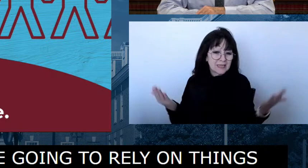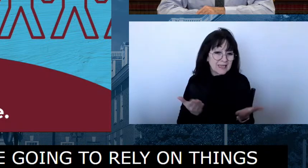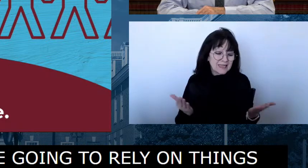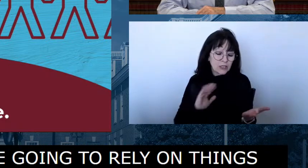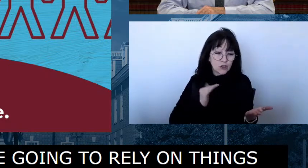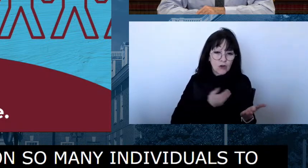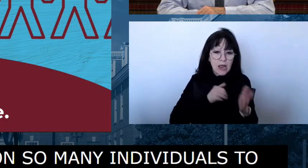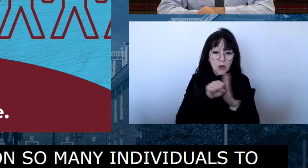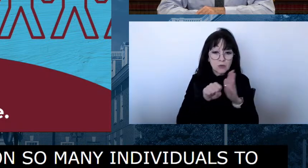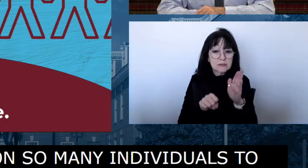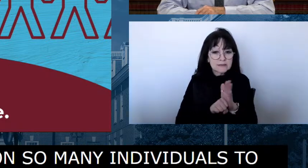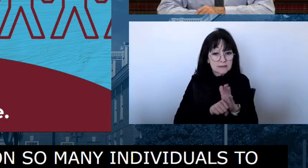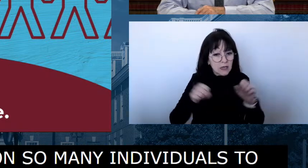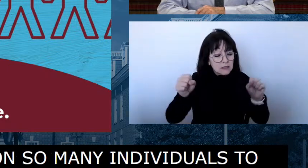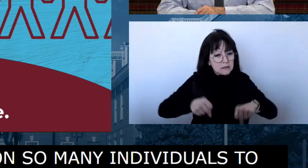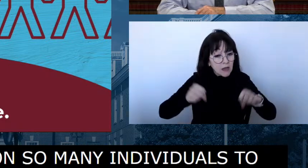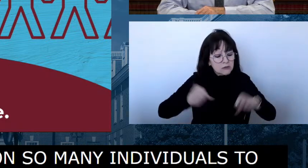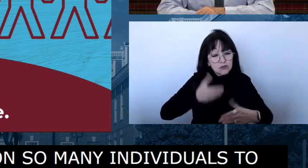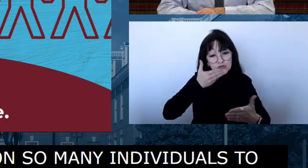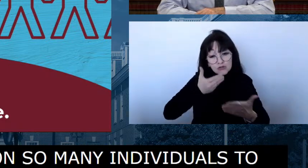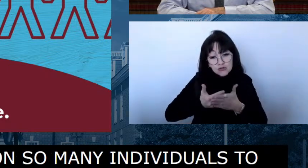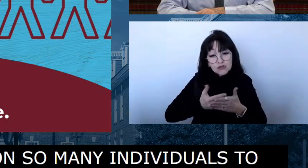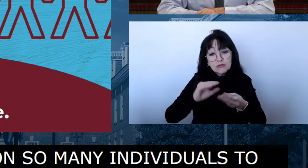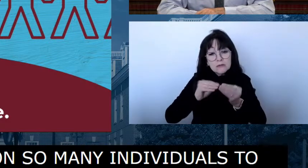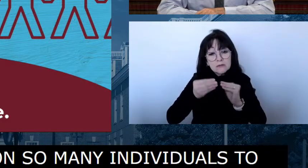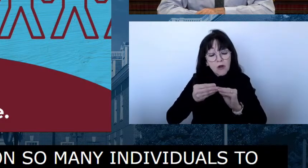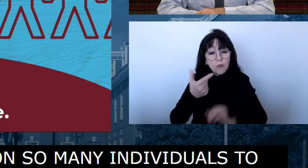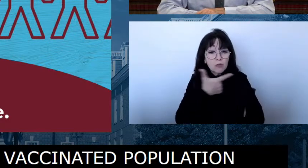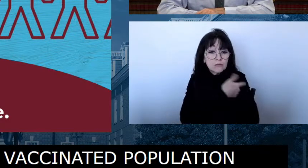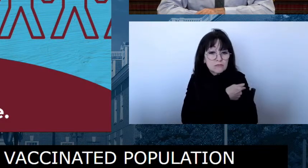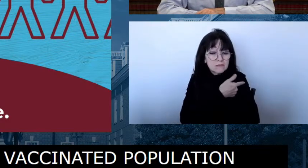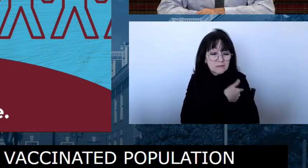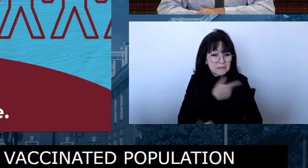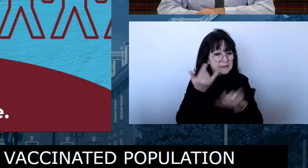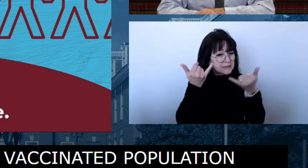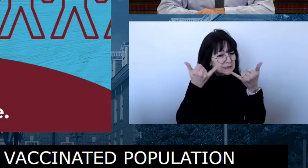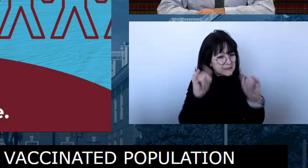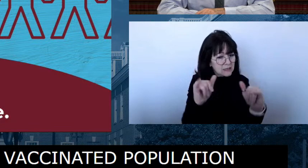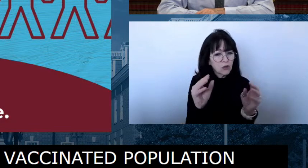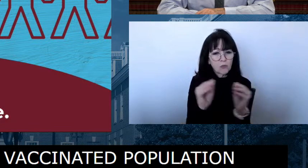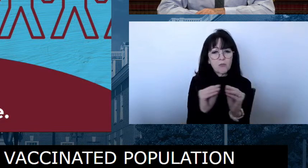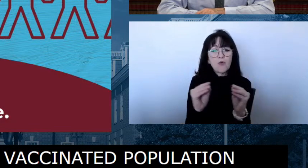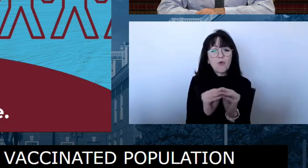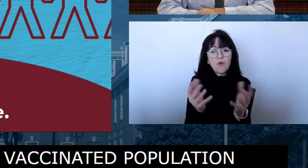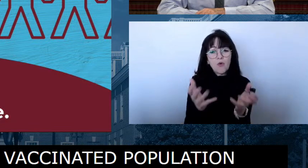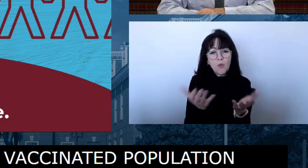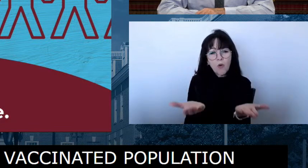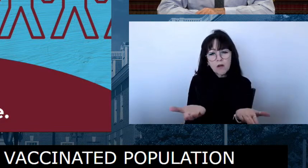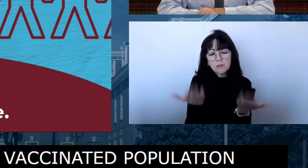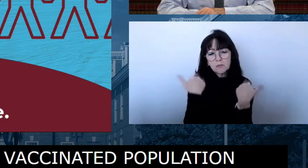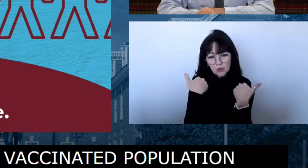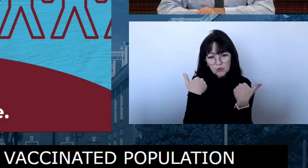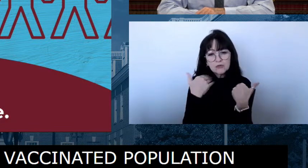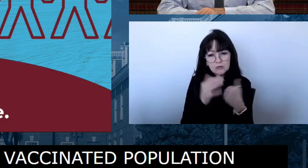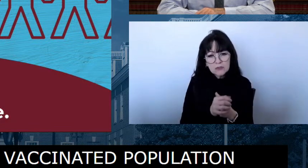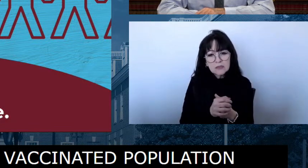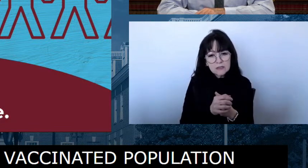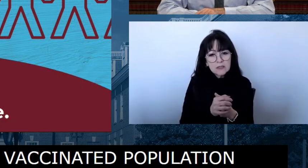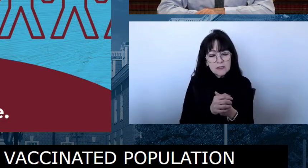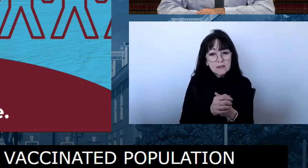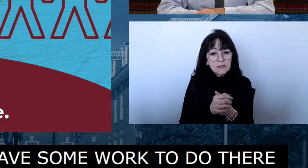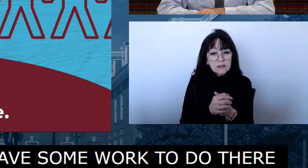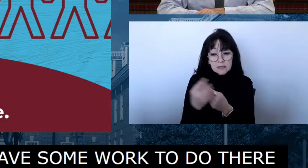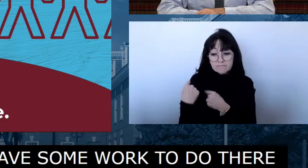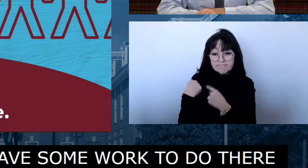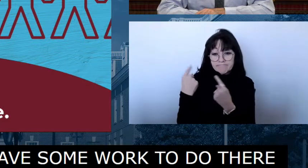Still have some work to do there and getting people boosted. We're at a much better place than we've been over the